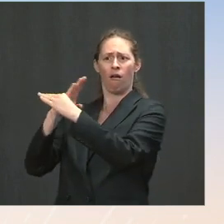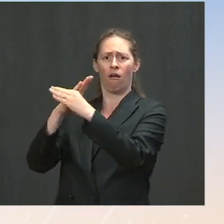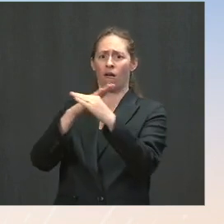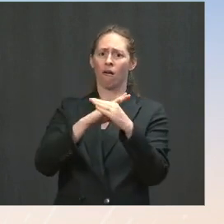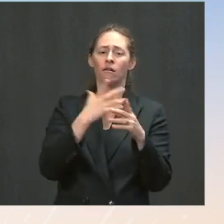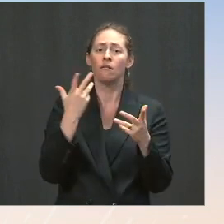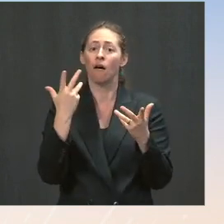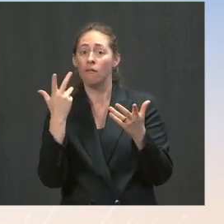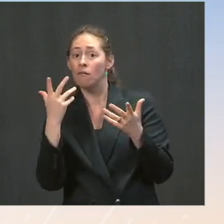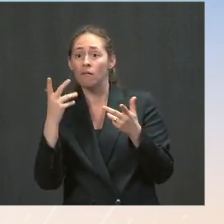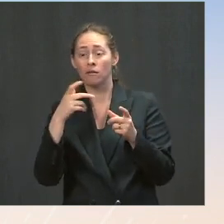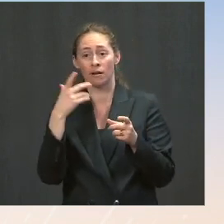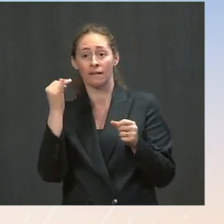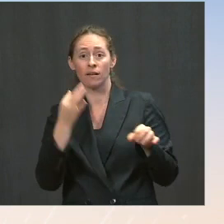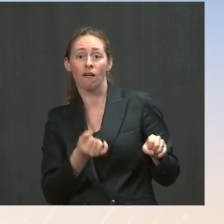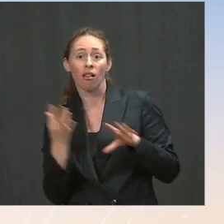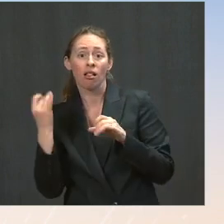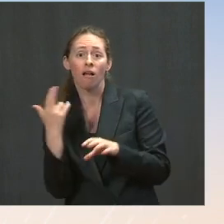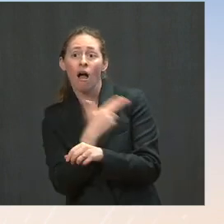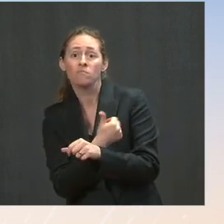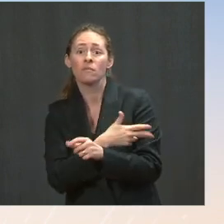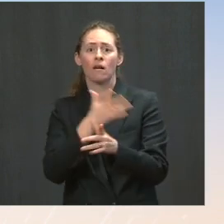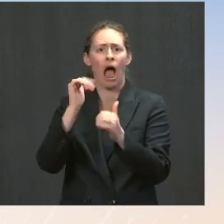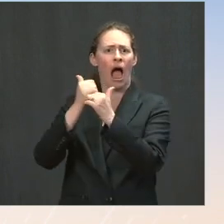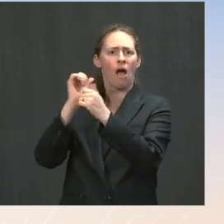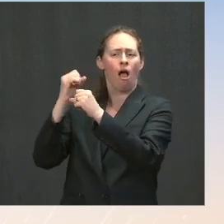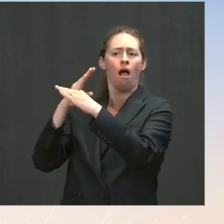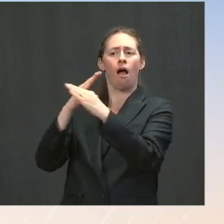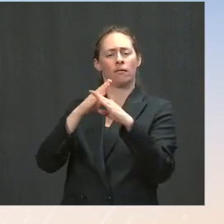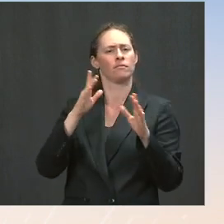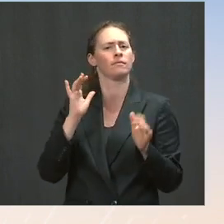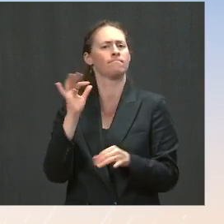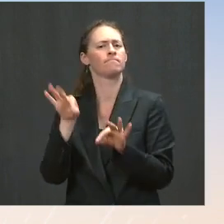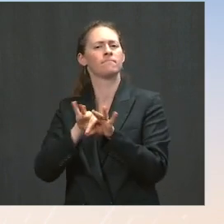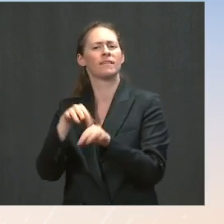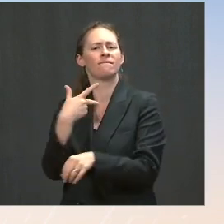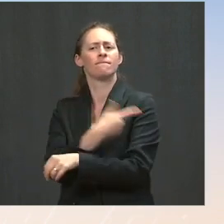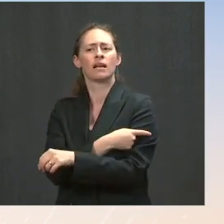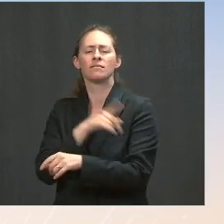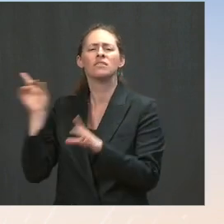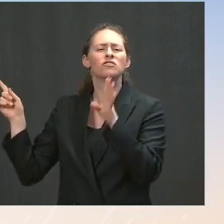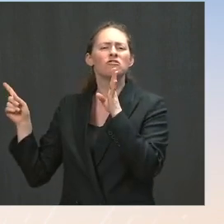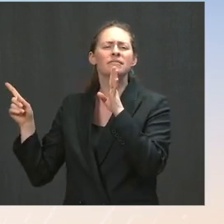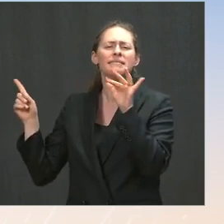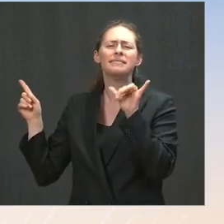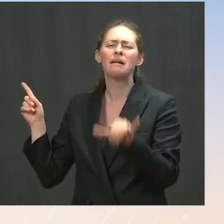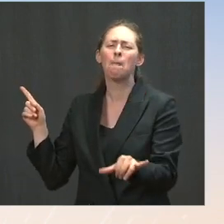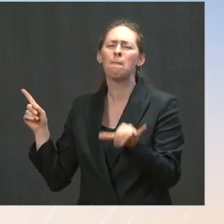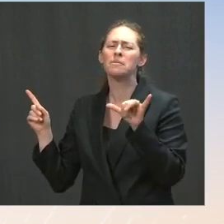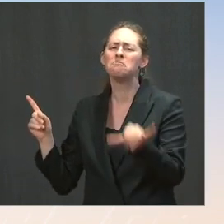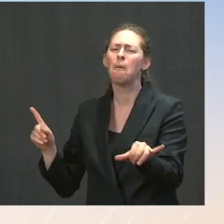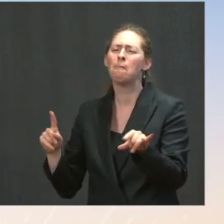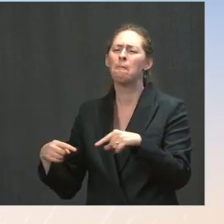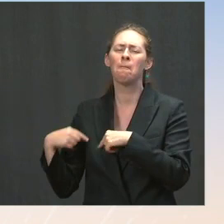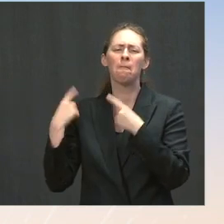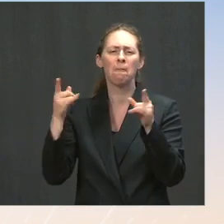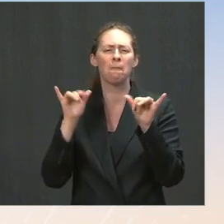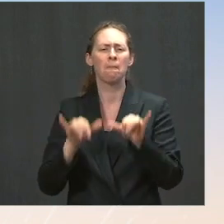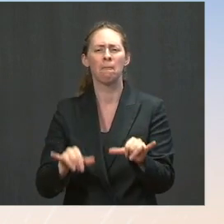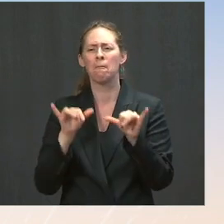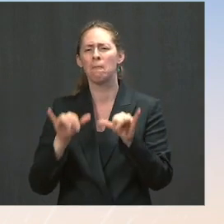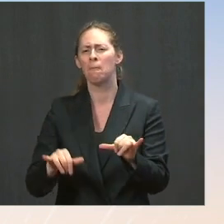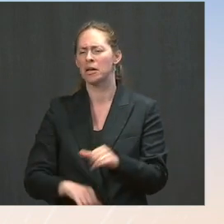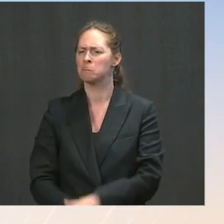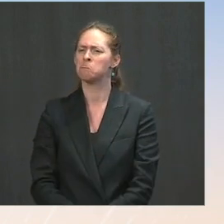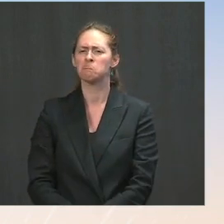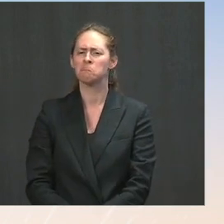hospitalization if you were vaccinated. That remains the case, and he encouraged people who were not vaccinated to get vaccinated. But again,